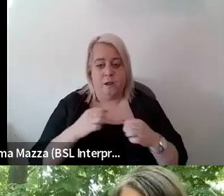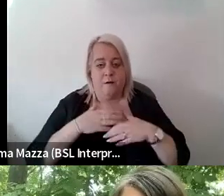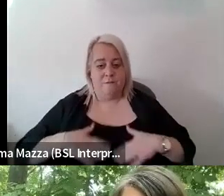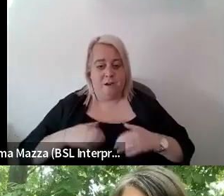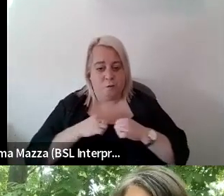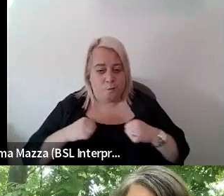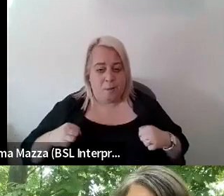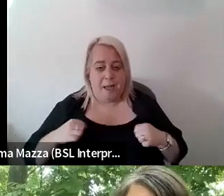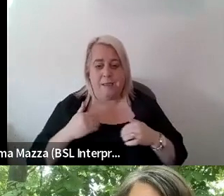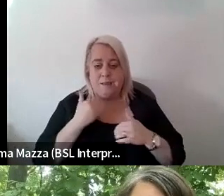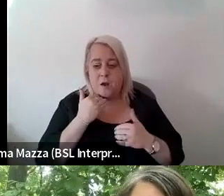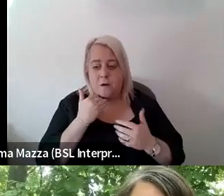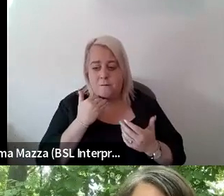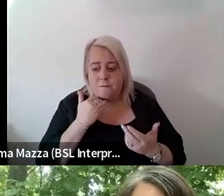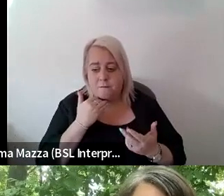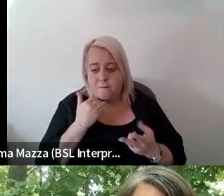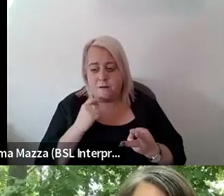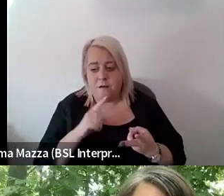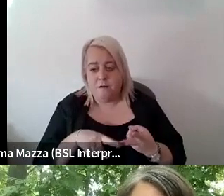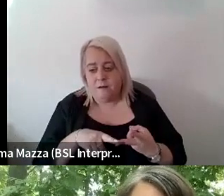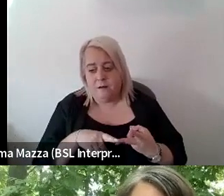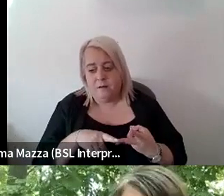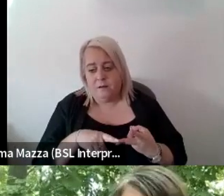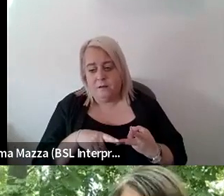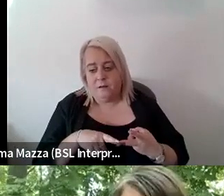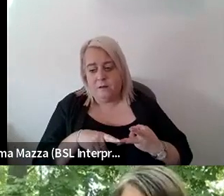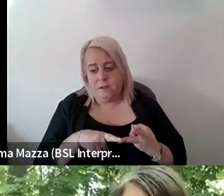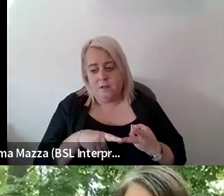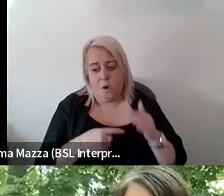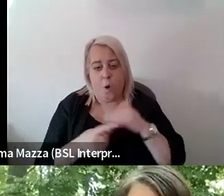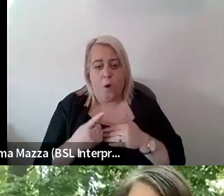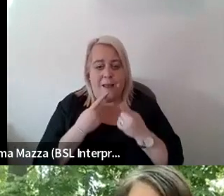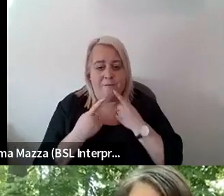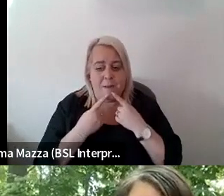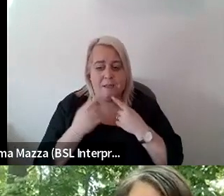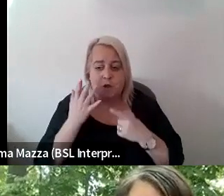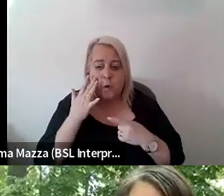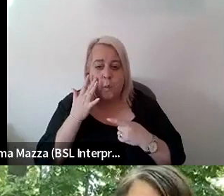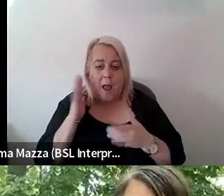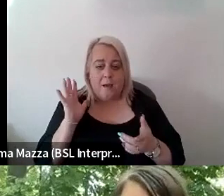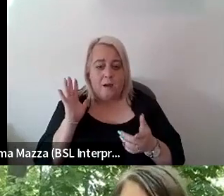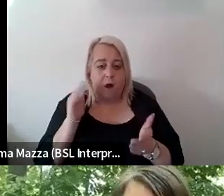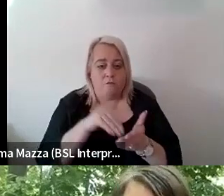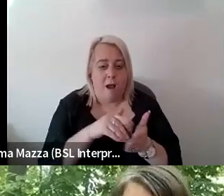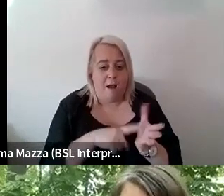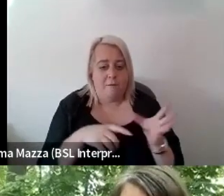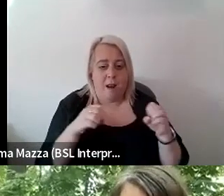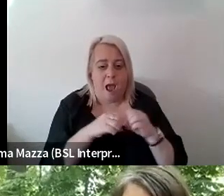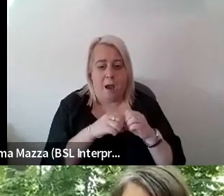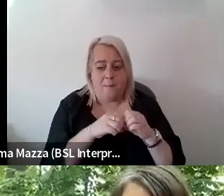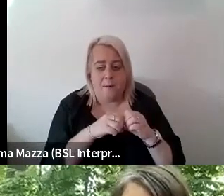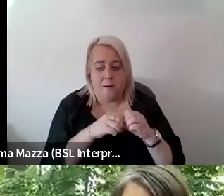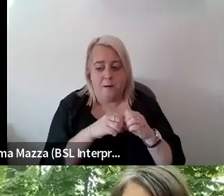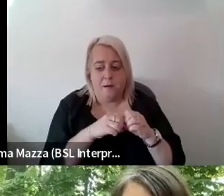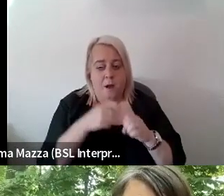space wasn't accessible. And then the only instruction once you reach the lab was a sign that didn't point